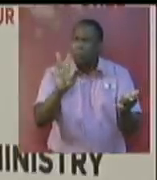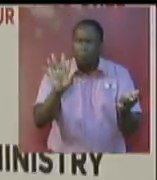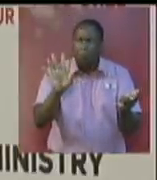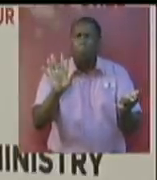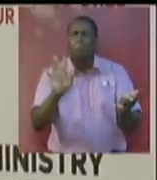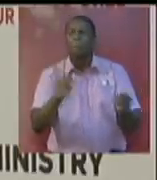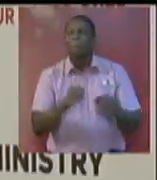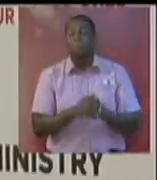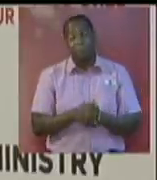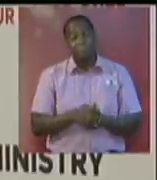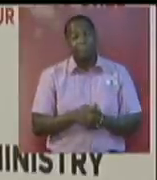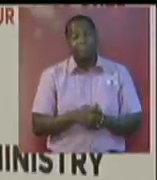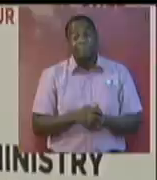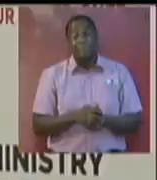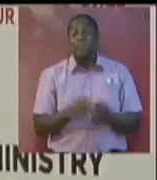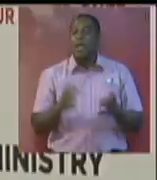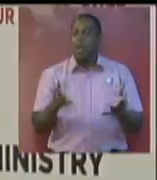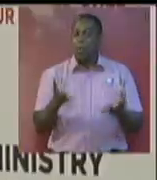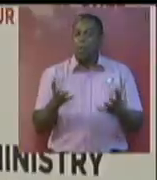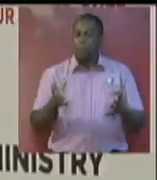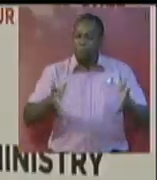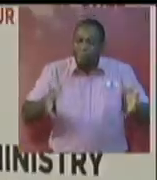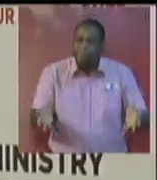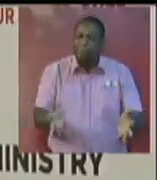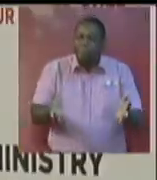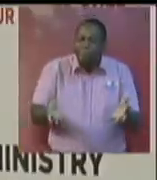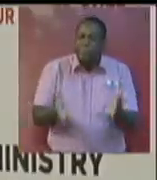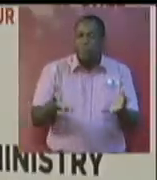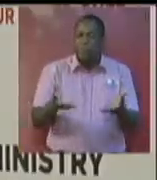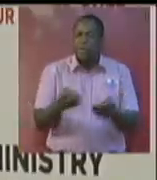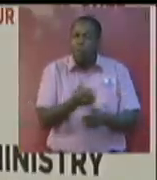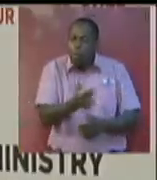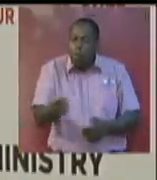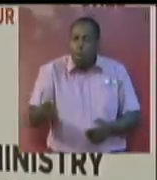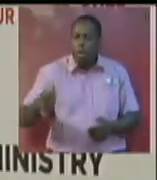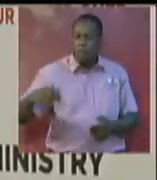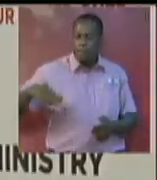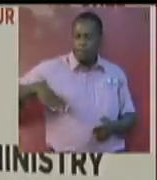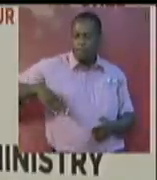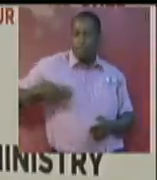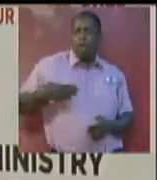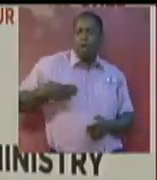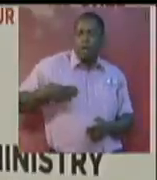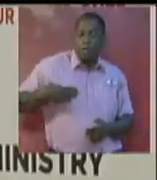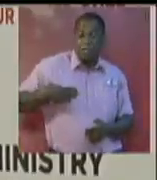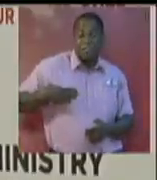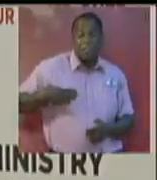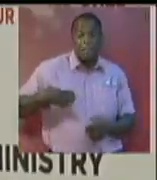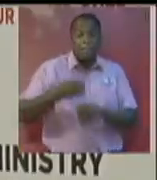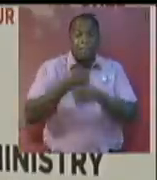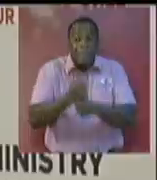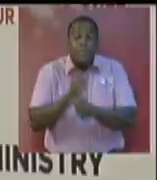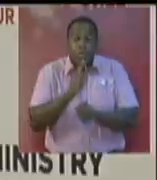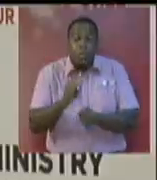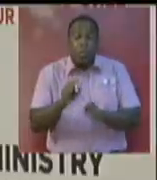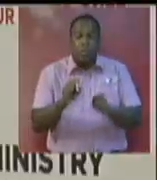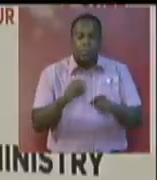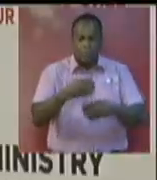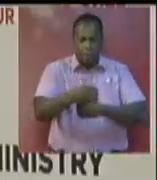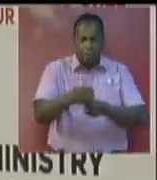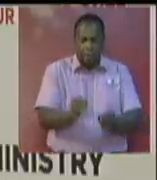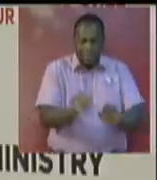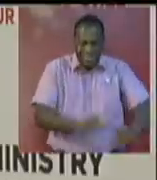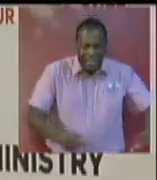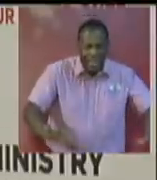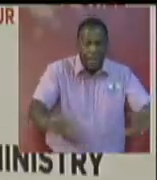that people are working in are adequate spaces to observe that 6 feet distance continuously, and also to ensure that